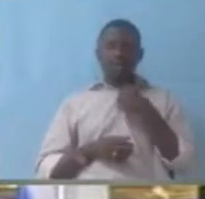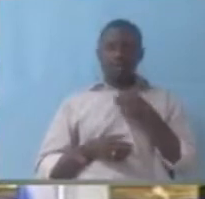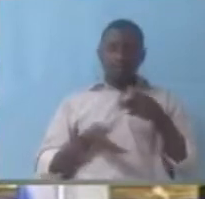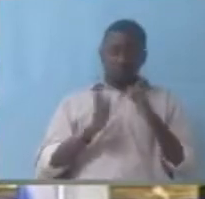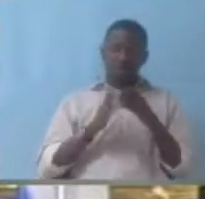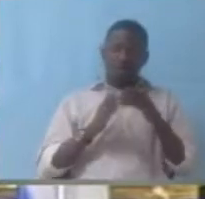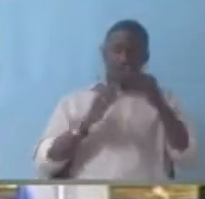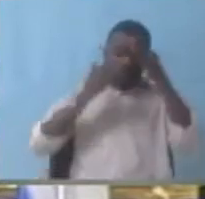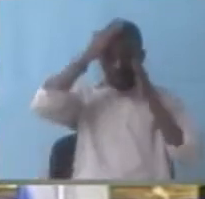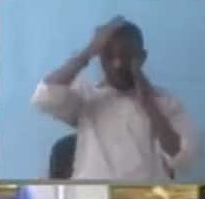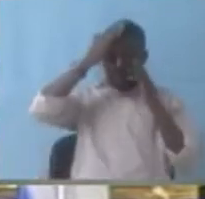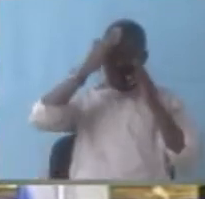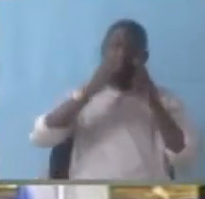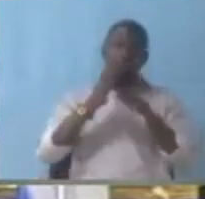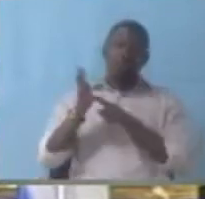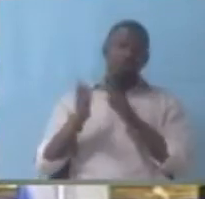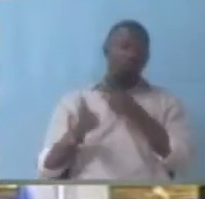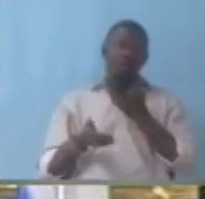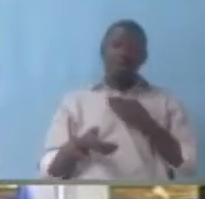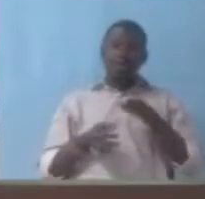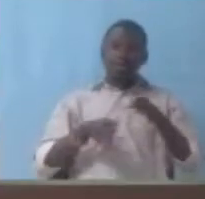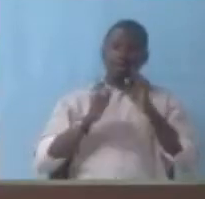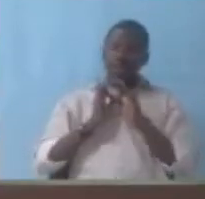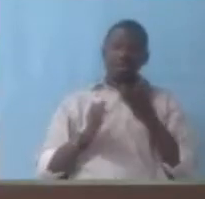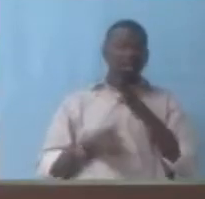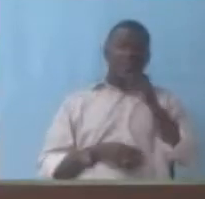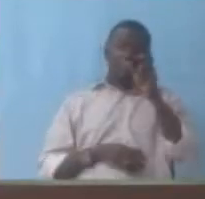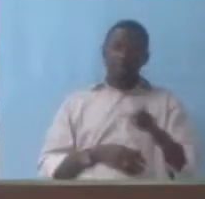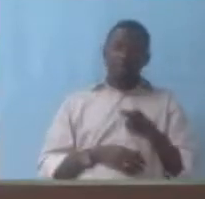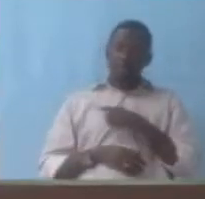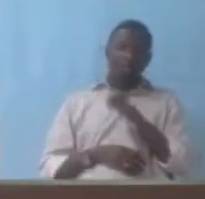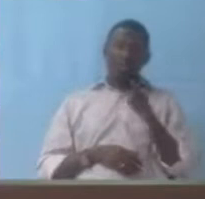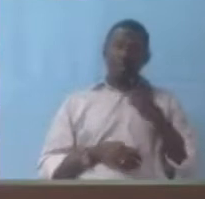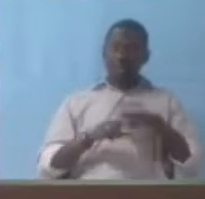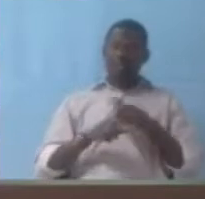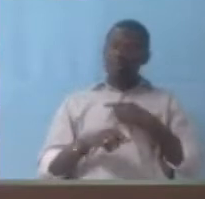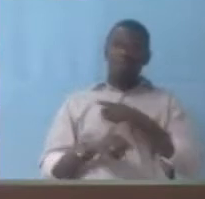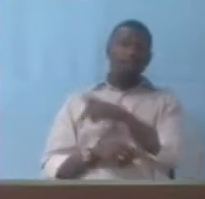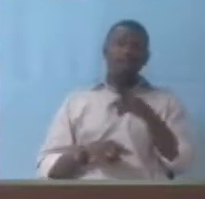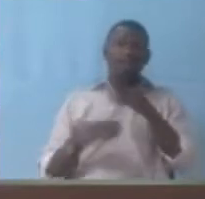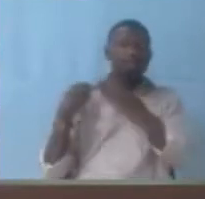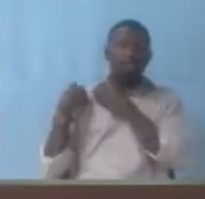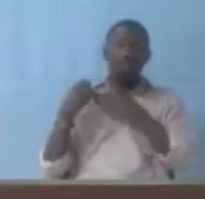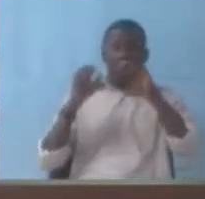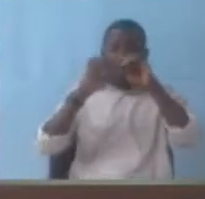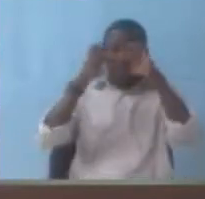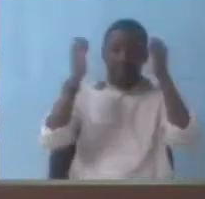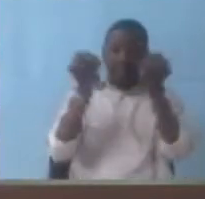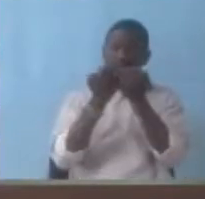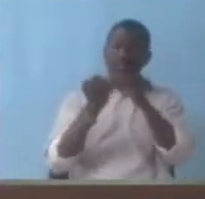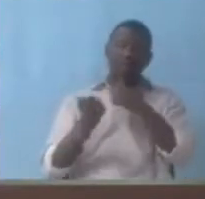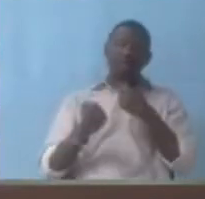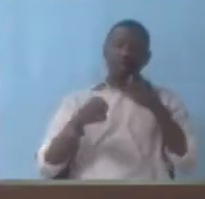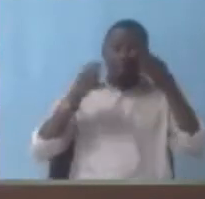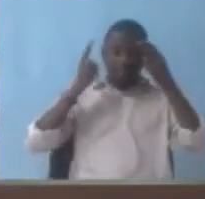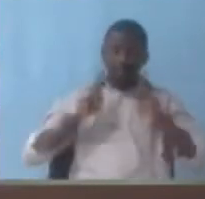military rule. You don't have to take it to anybody. They are the executive and they are the lawmakers at the same time. Awalam Sojaro Lamararo